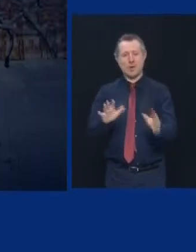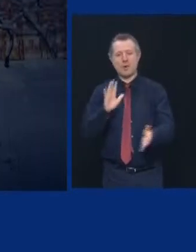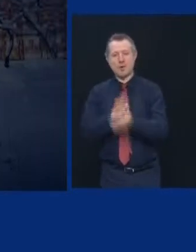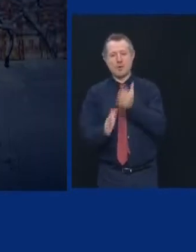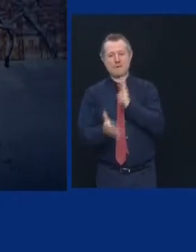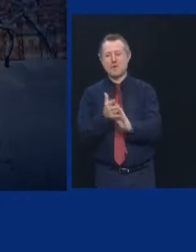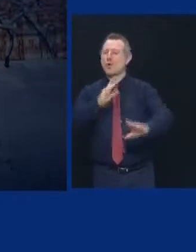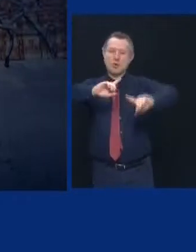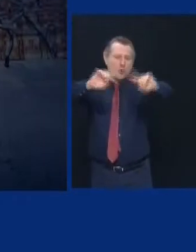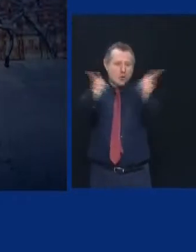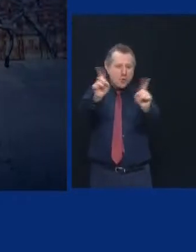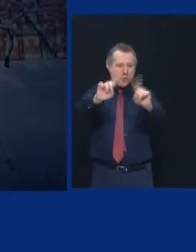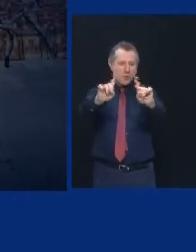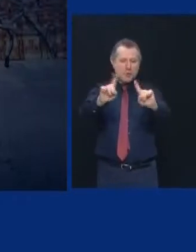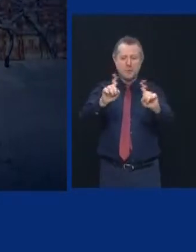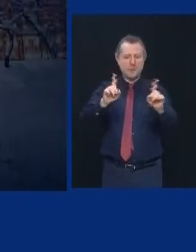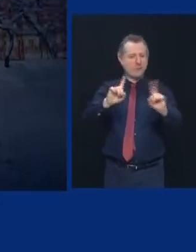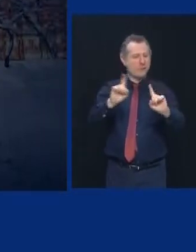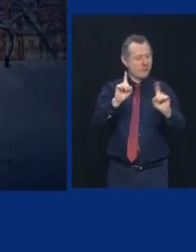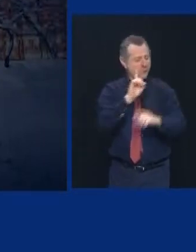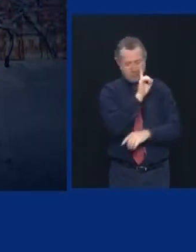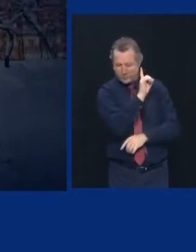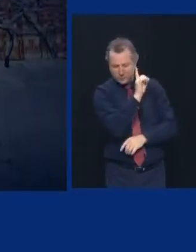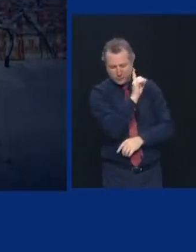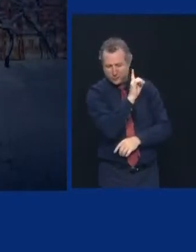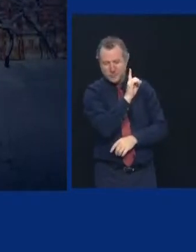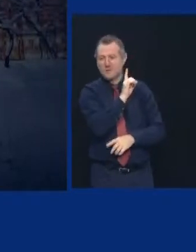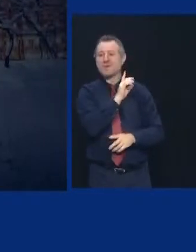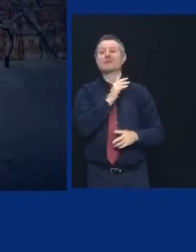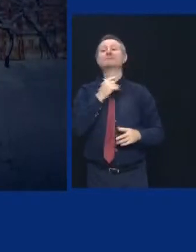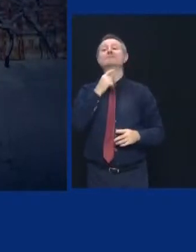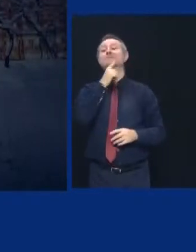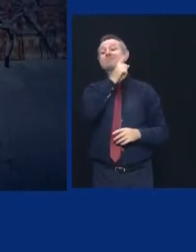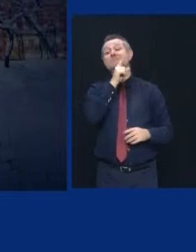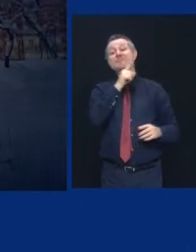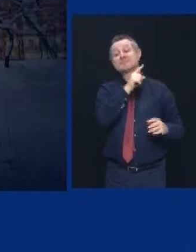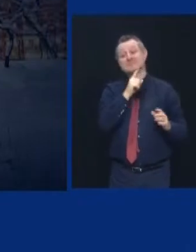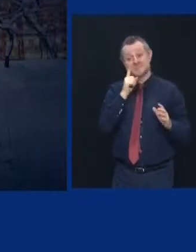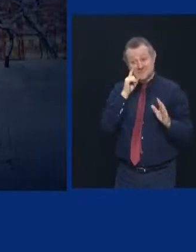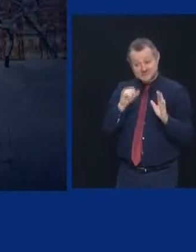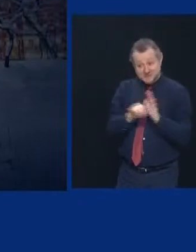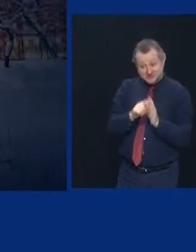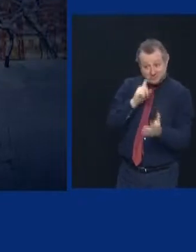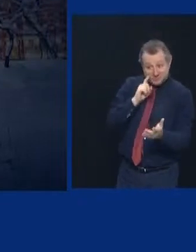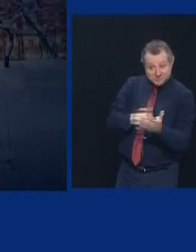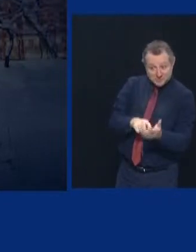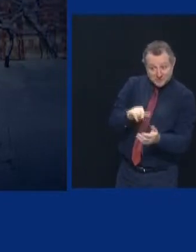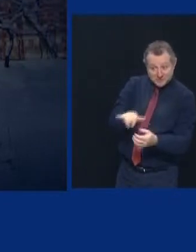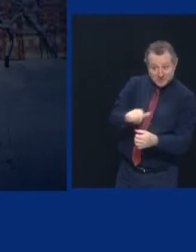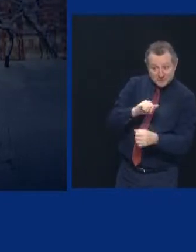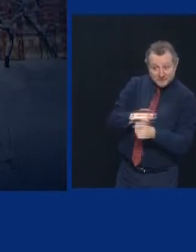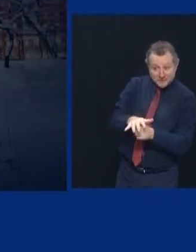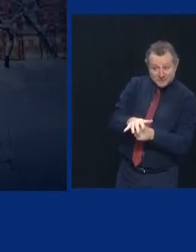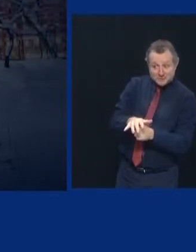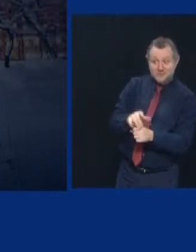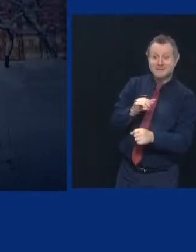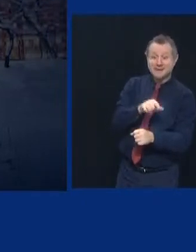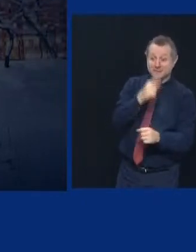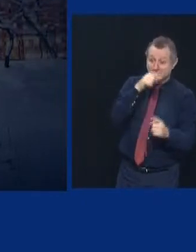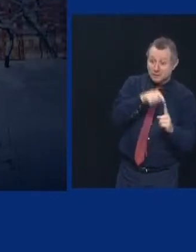No. The identification of the vaccine is maybe the beginning of the end.